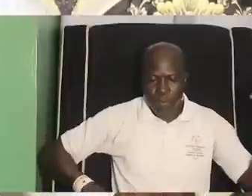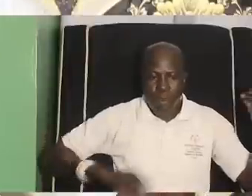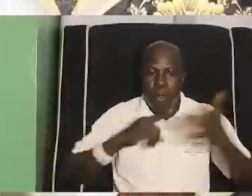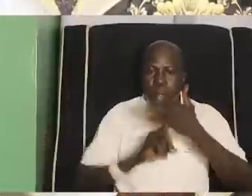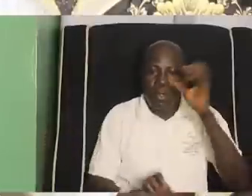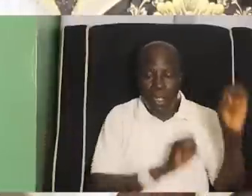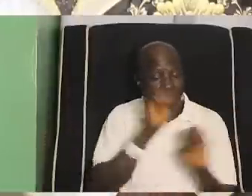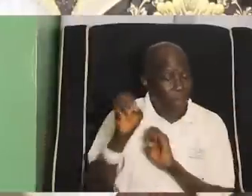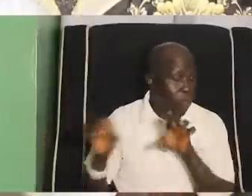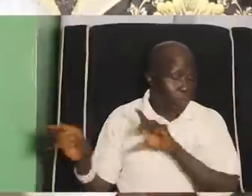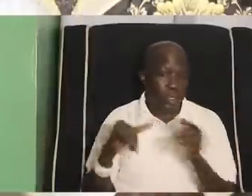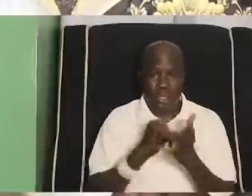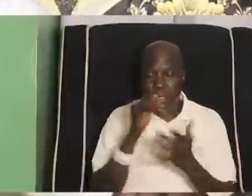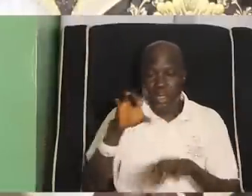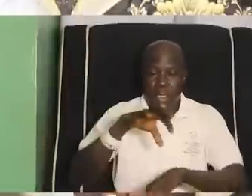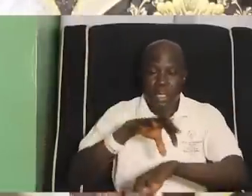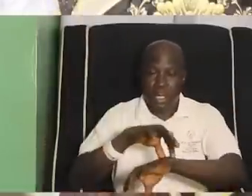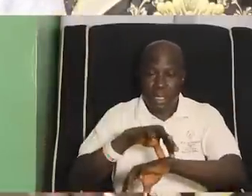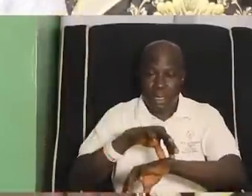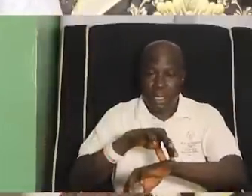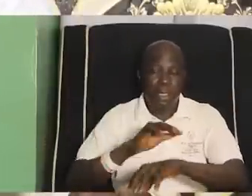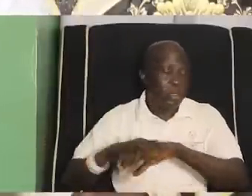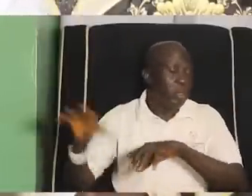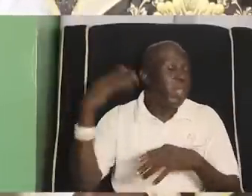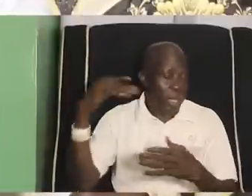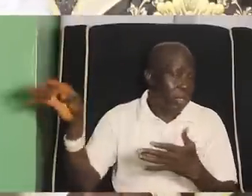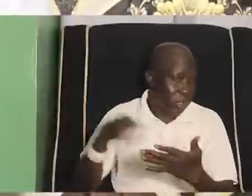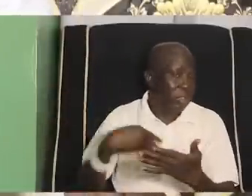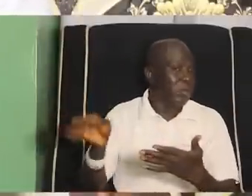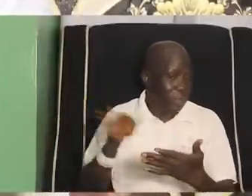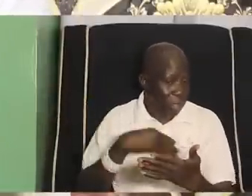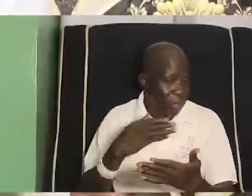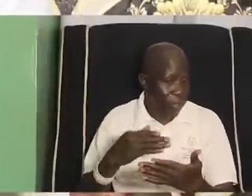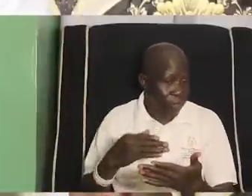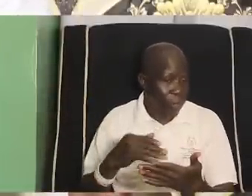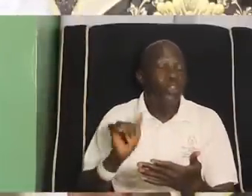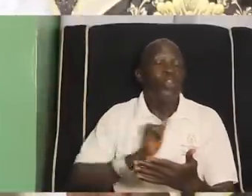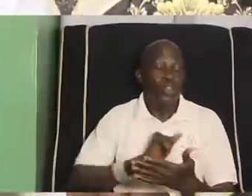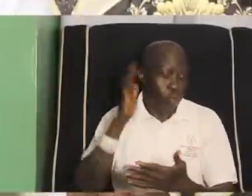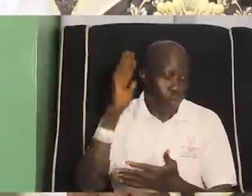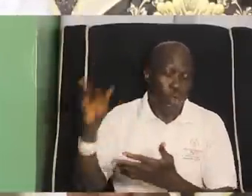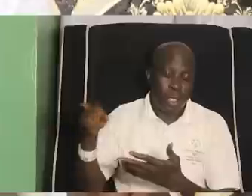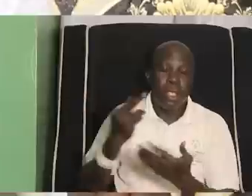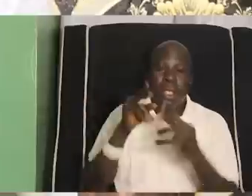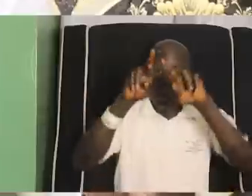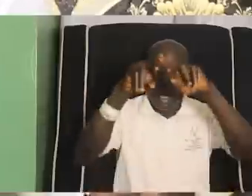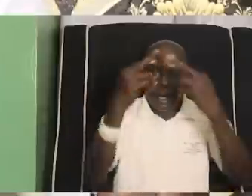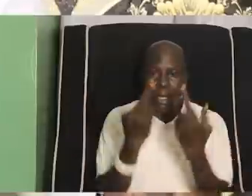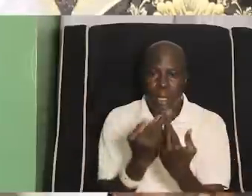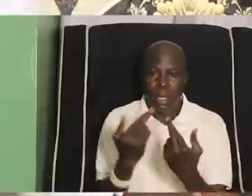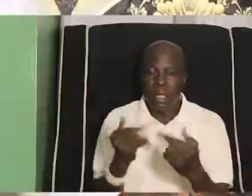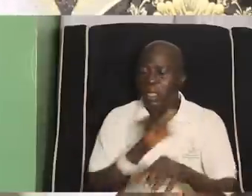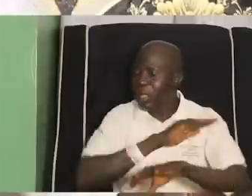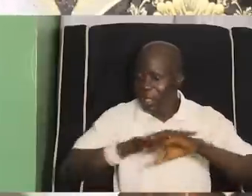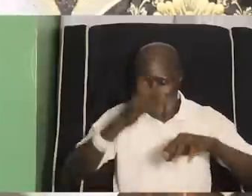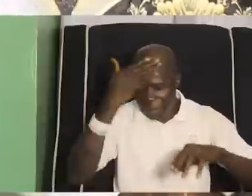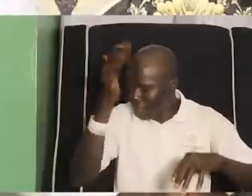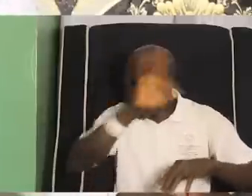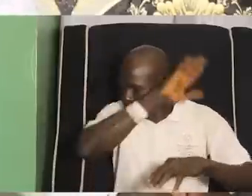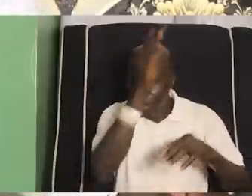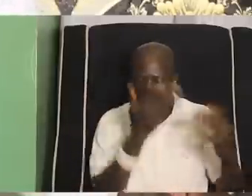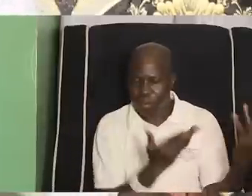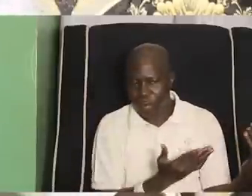Lord, whatever we do on earth, oh, glory. Don't say that somewhere else. How cow be a